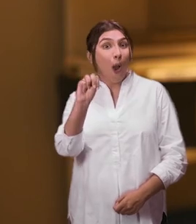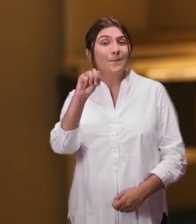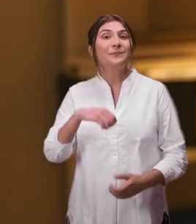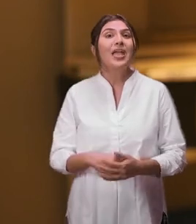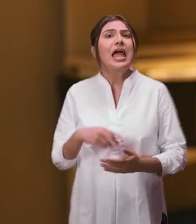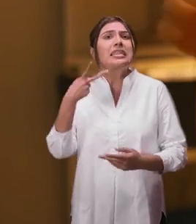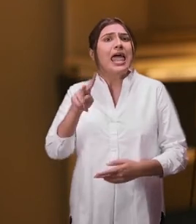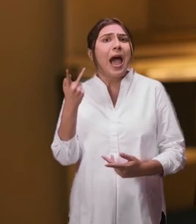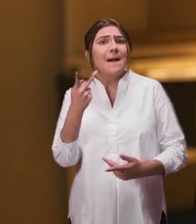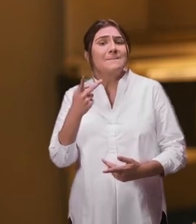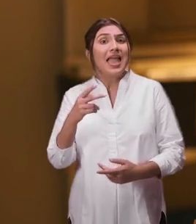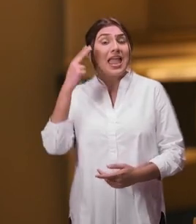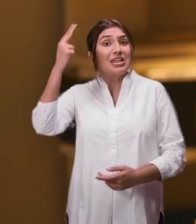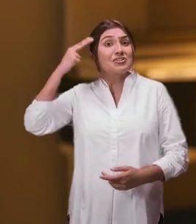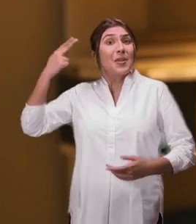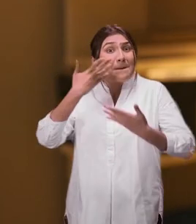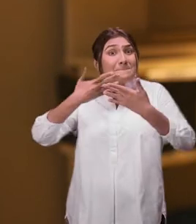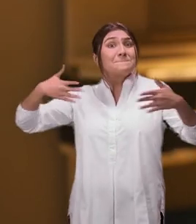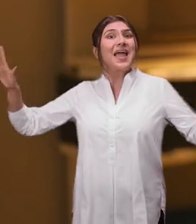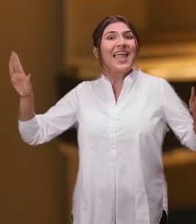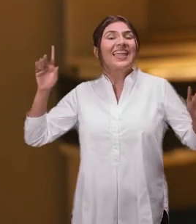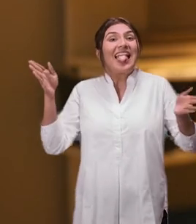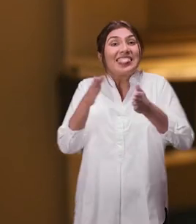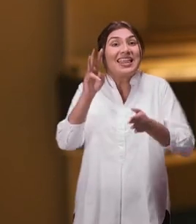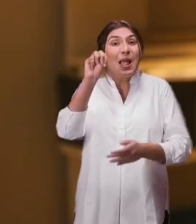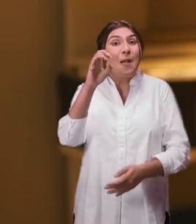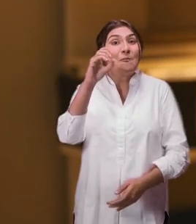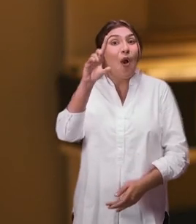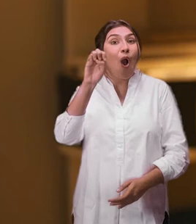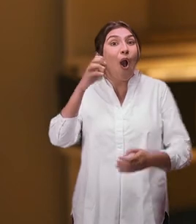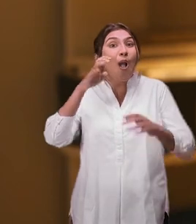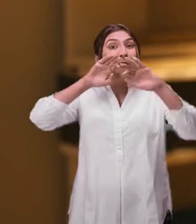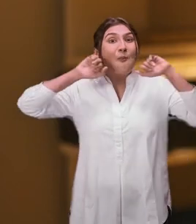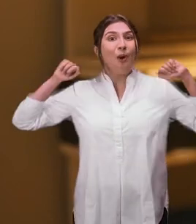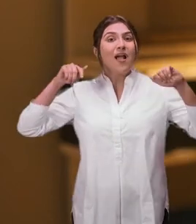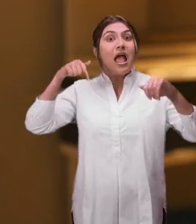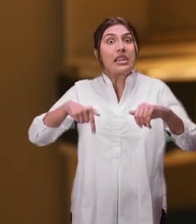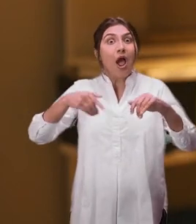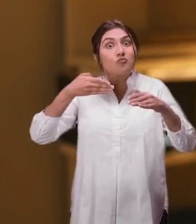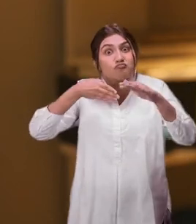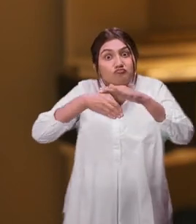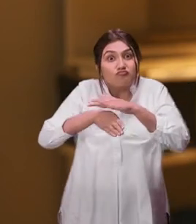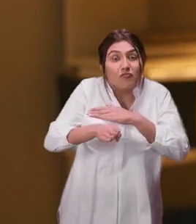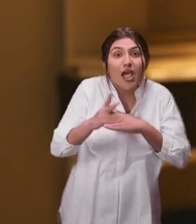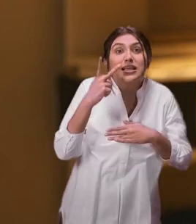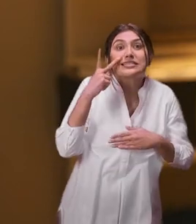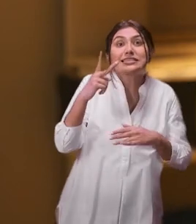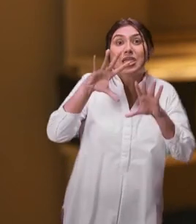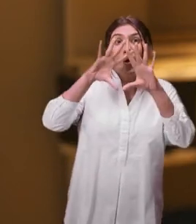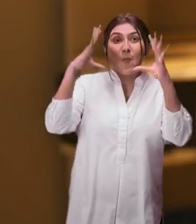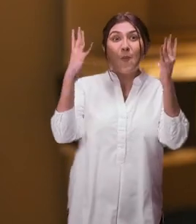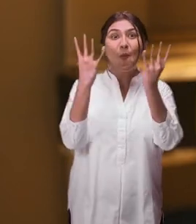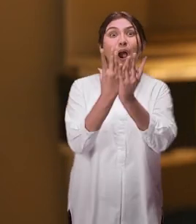Percival called Dream Big Little Mole. Now let's go underground into the